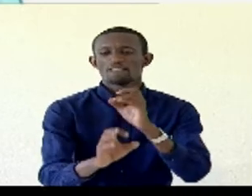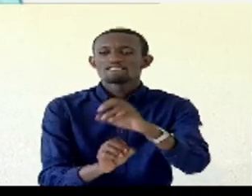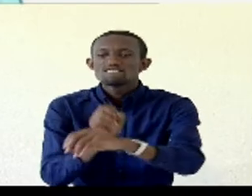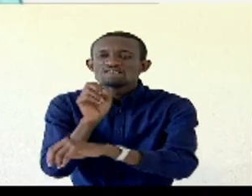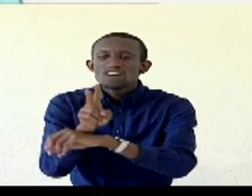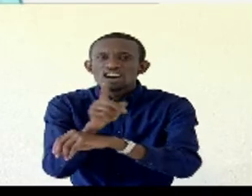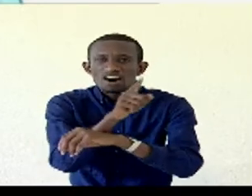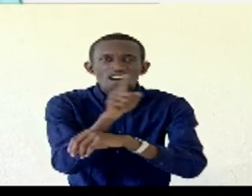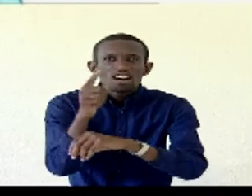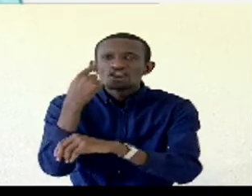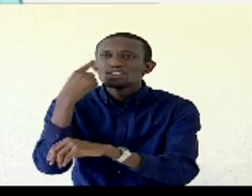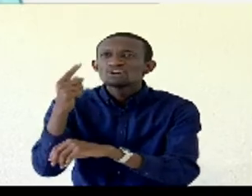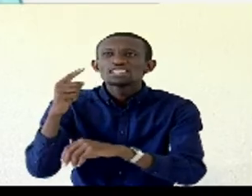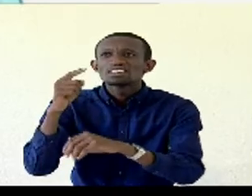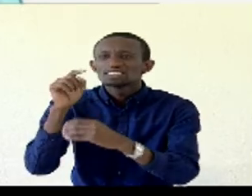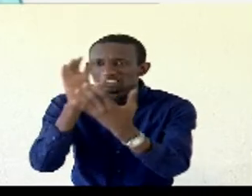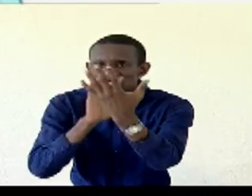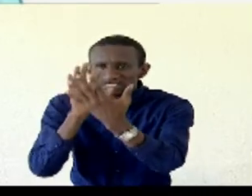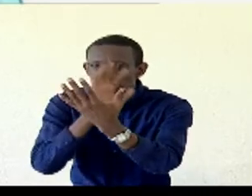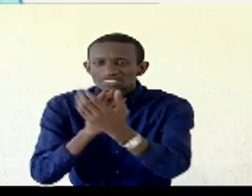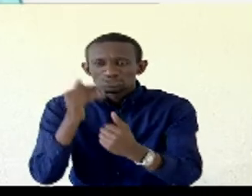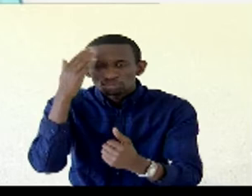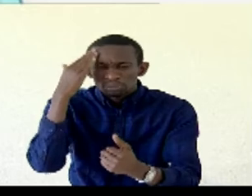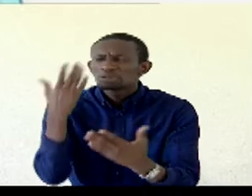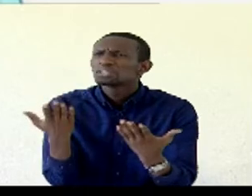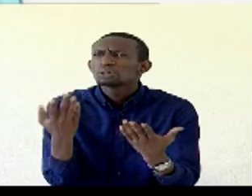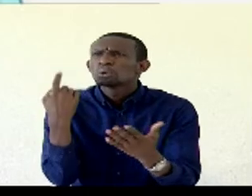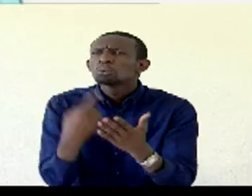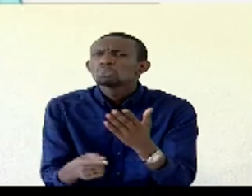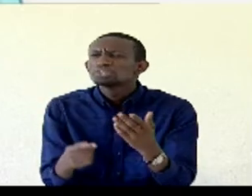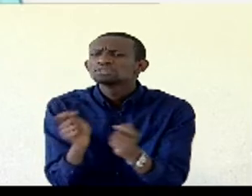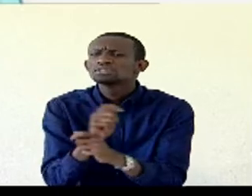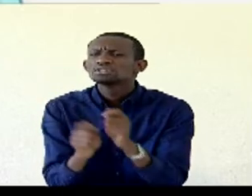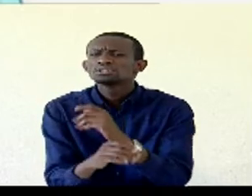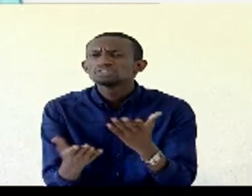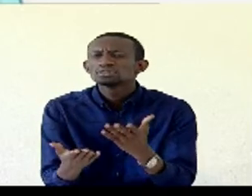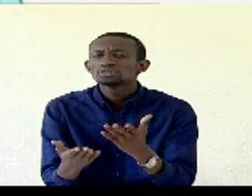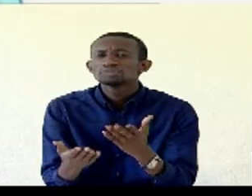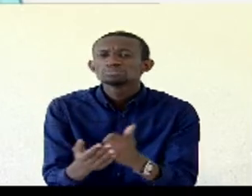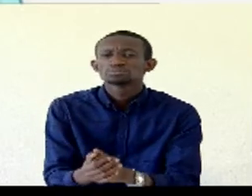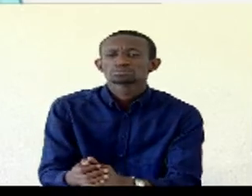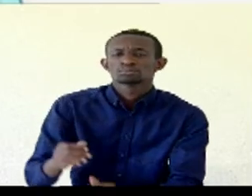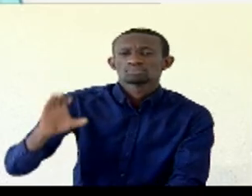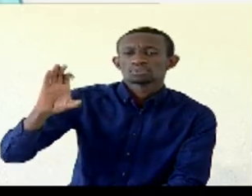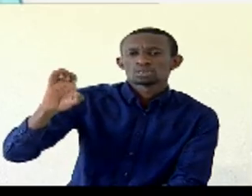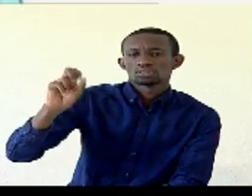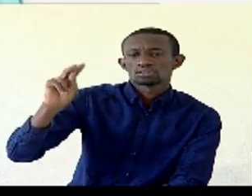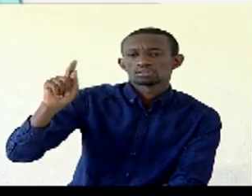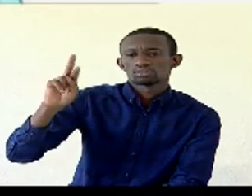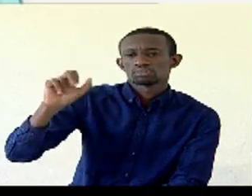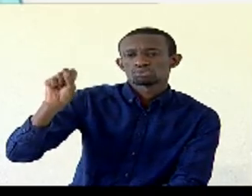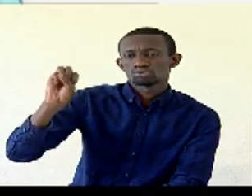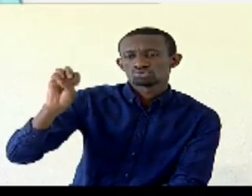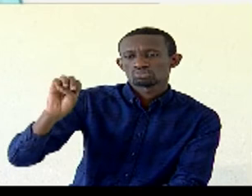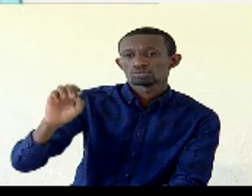screen, and then you're able to see it. So we look at the changes. The centrosomes move to opposite poles, so they are migrating. You